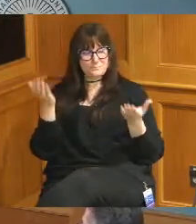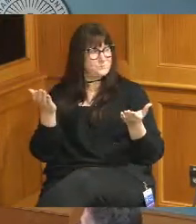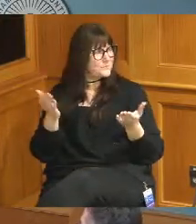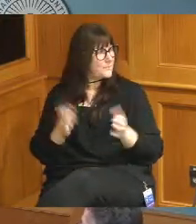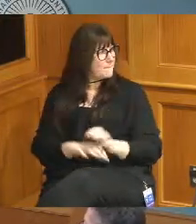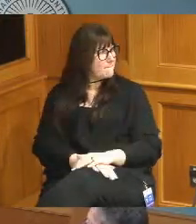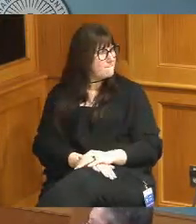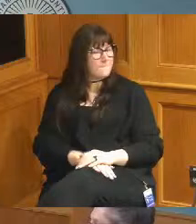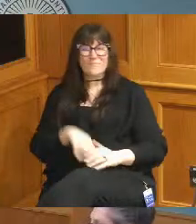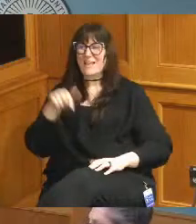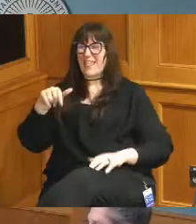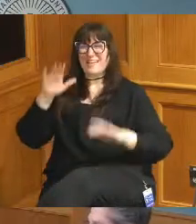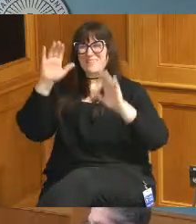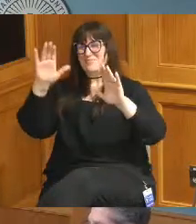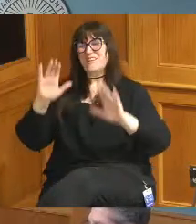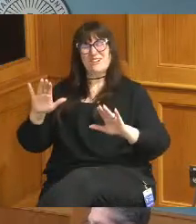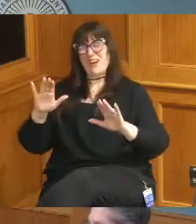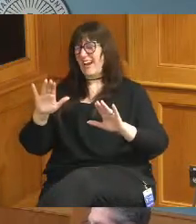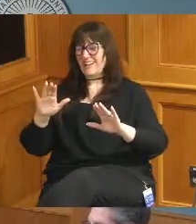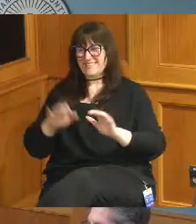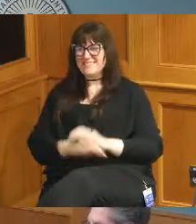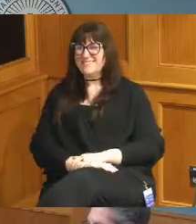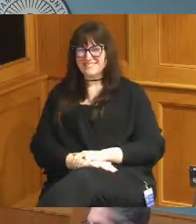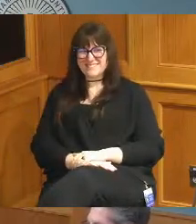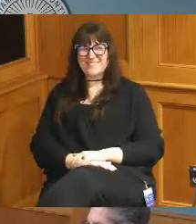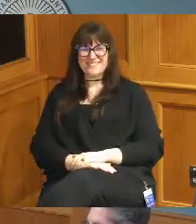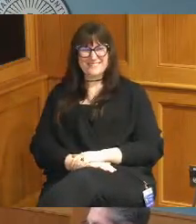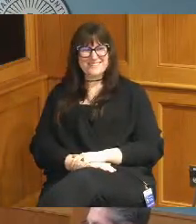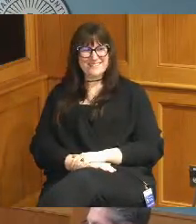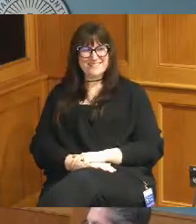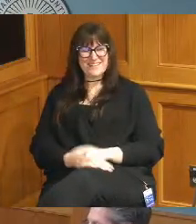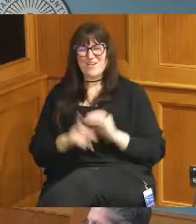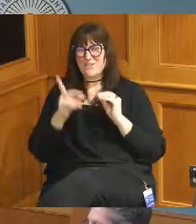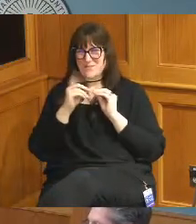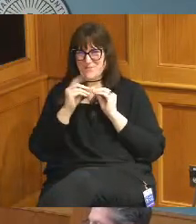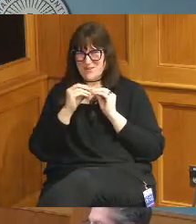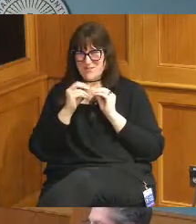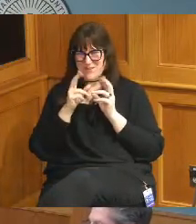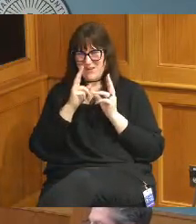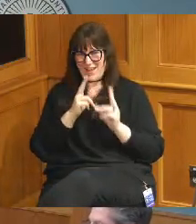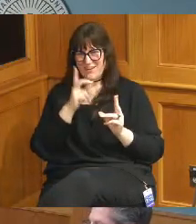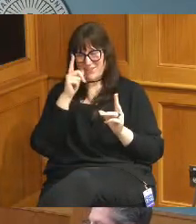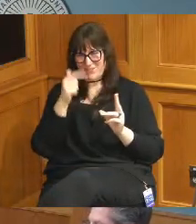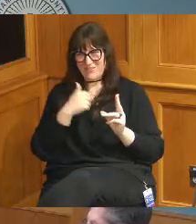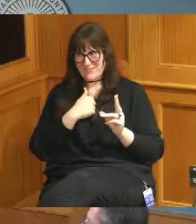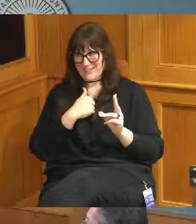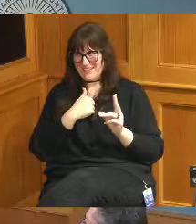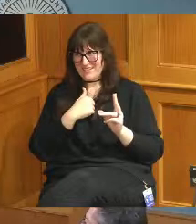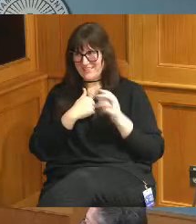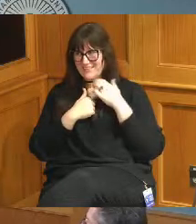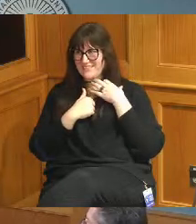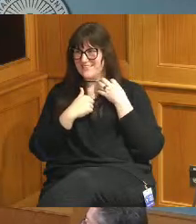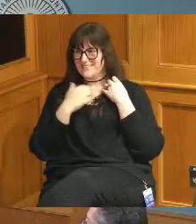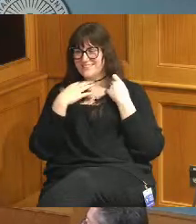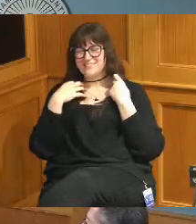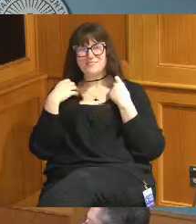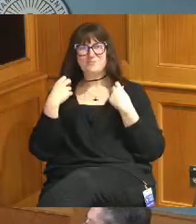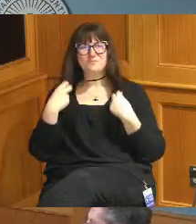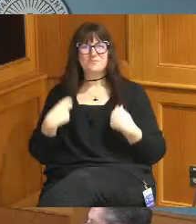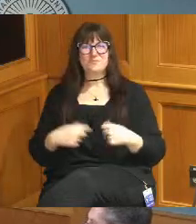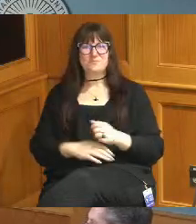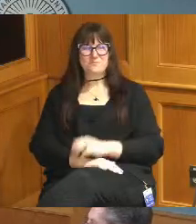This has been great. That's all I can say. I have one more honoree, and our